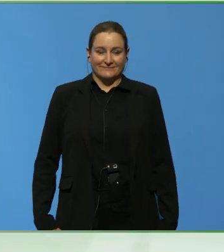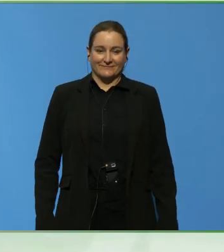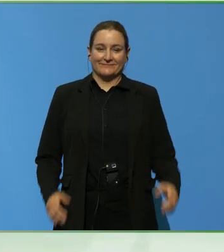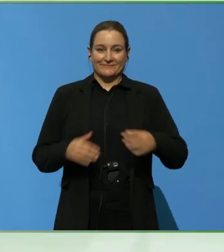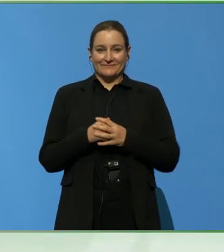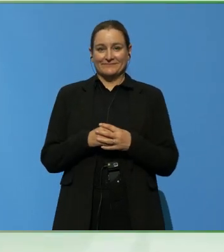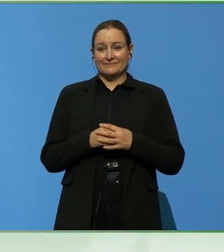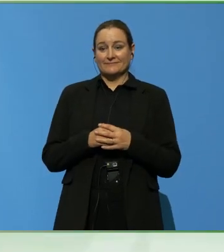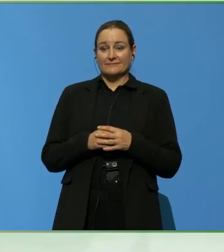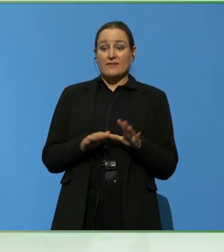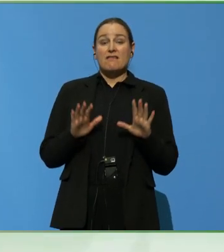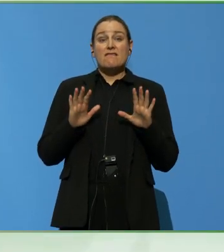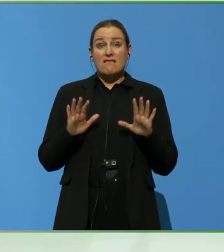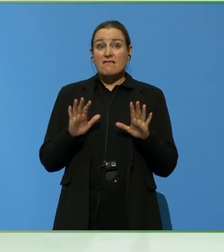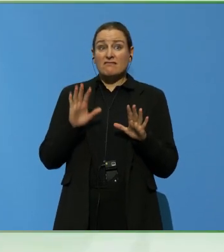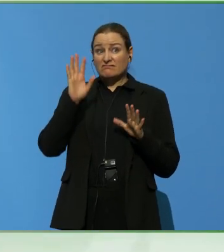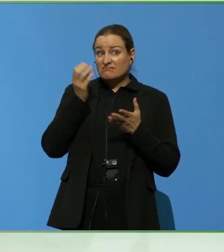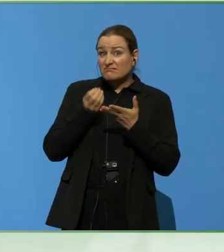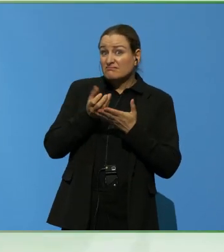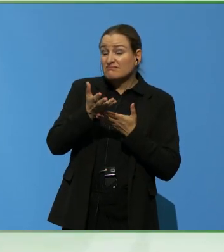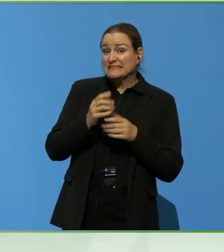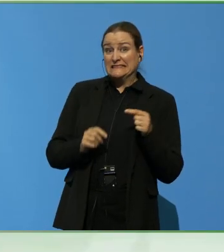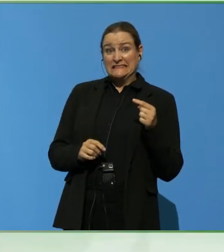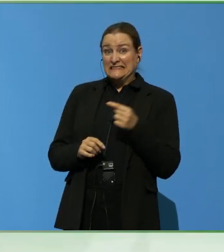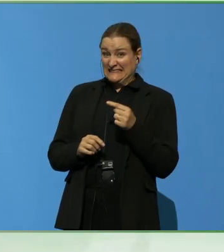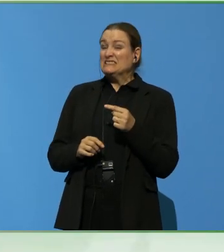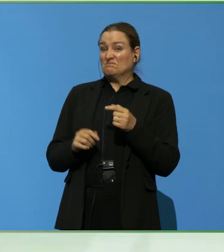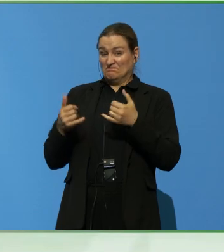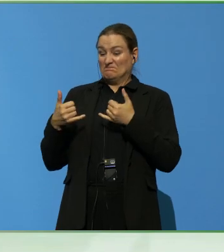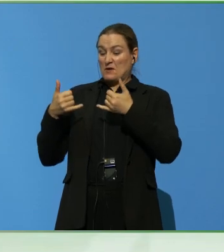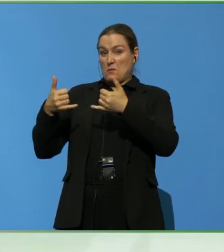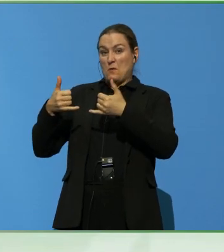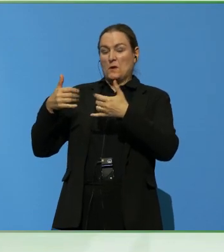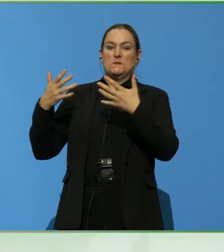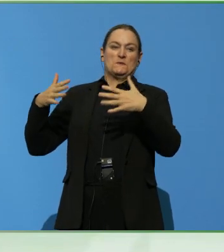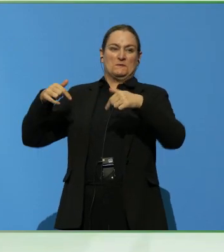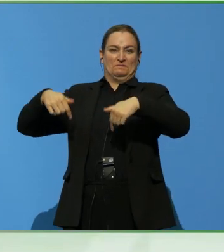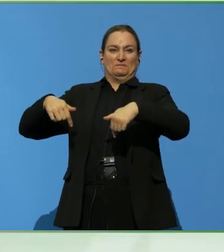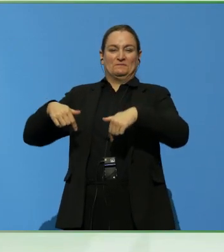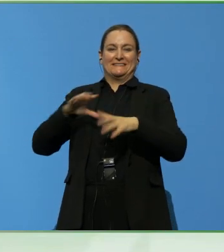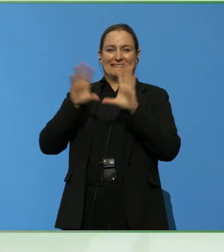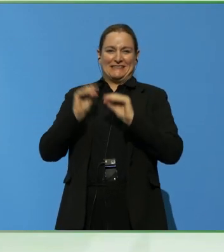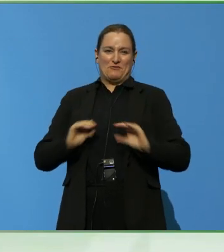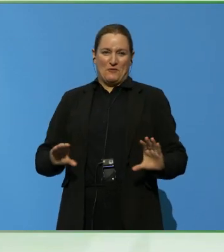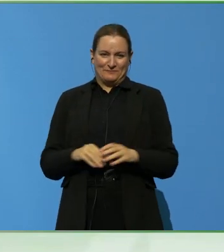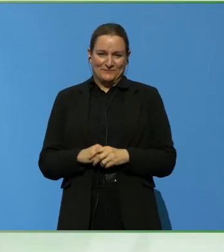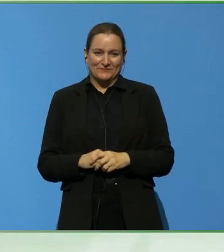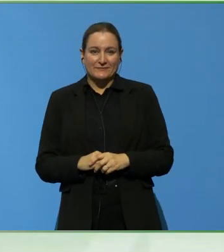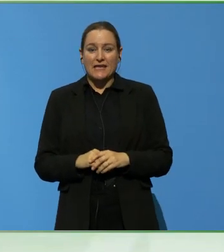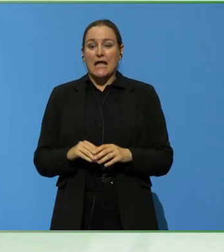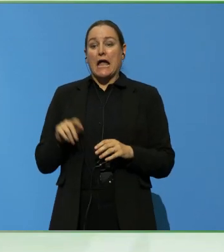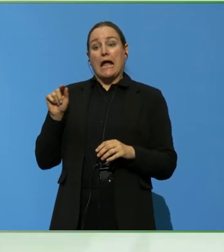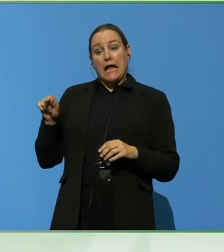And I also forgot to note that she is also an awardee for the Zero Project Award on inclusive and AI-powered